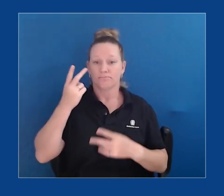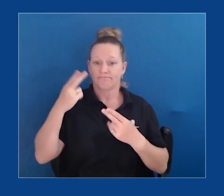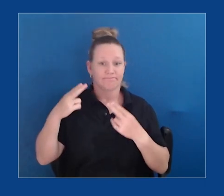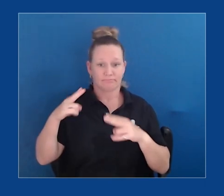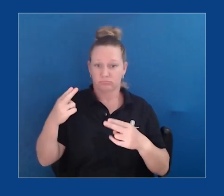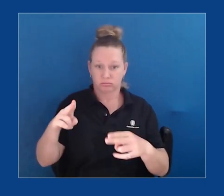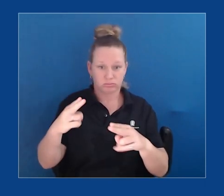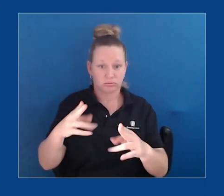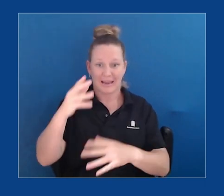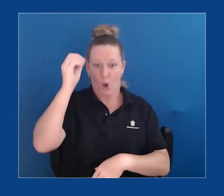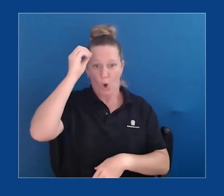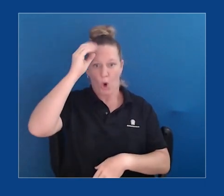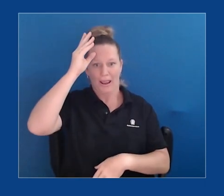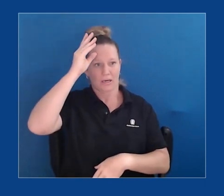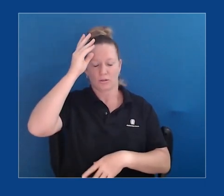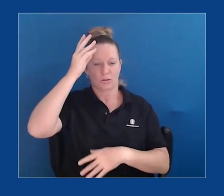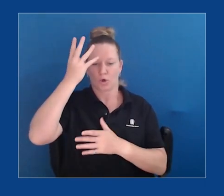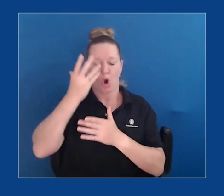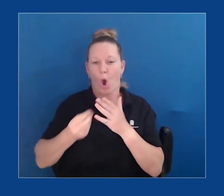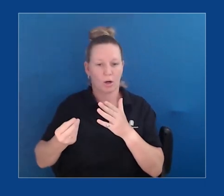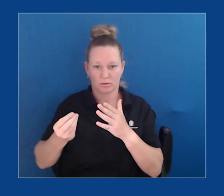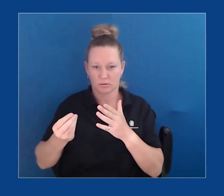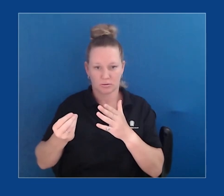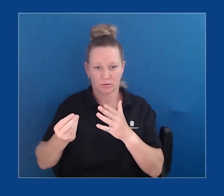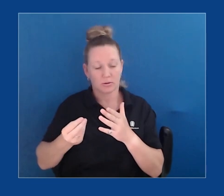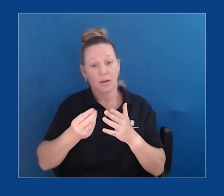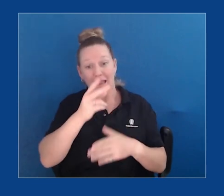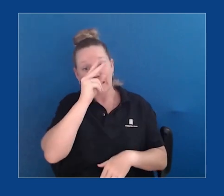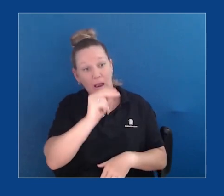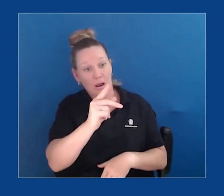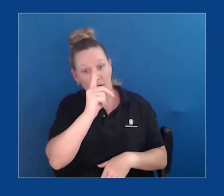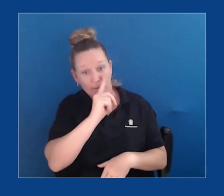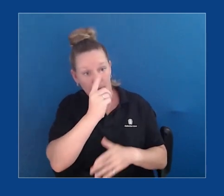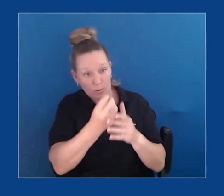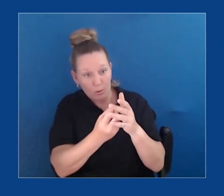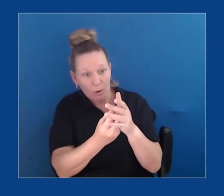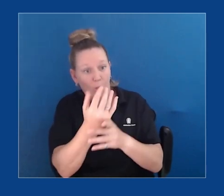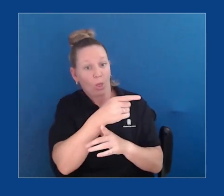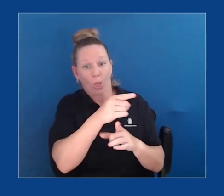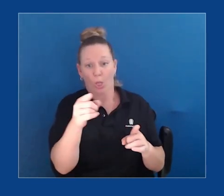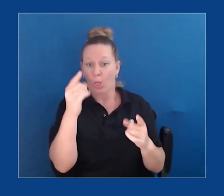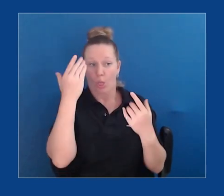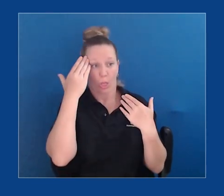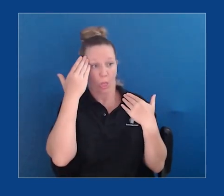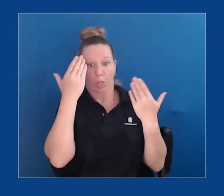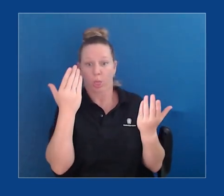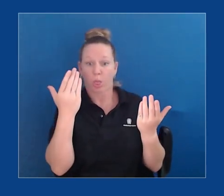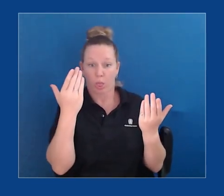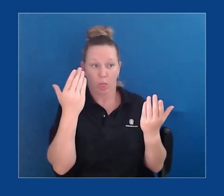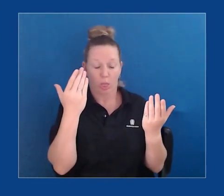And we're getting a lot of young people coming through now, and they're not going to have a clue if those records